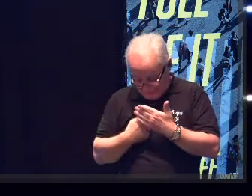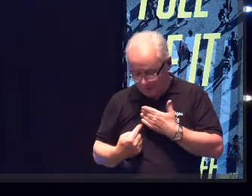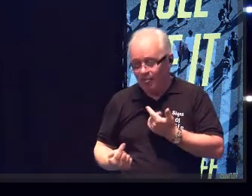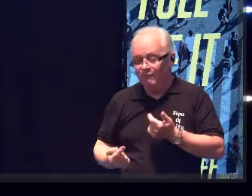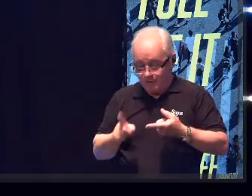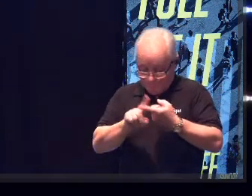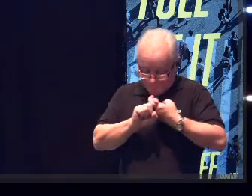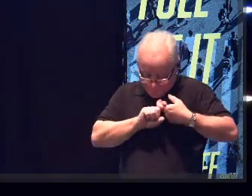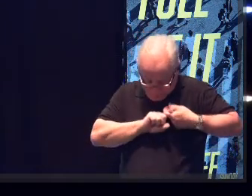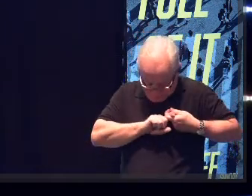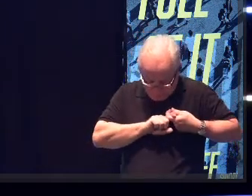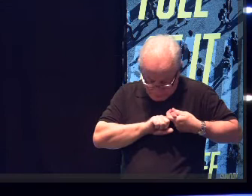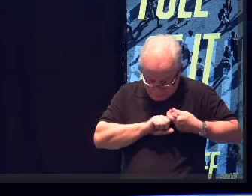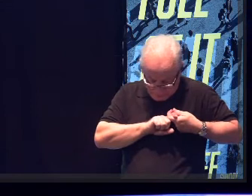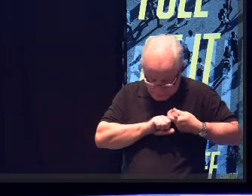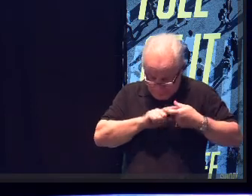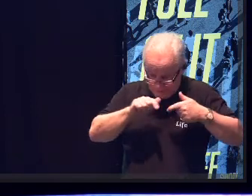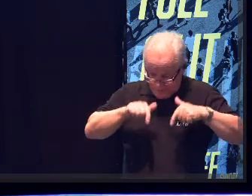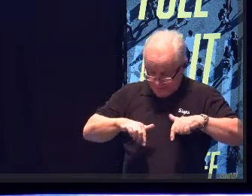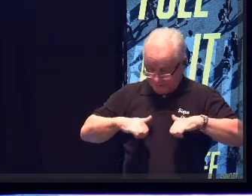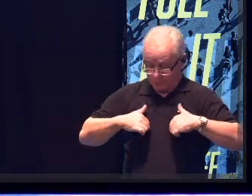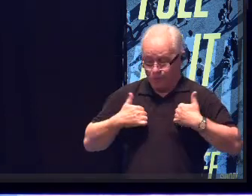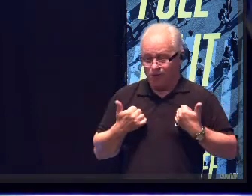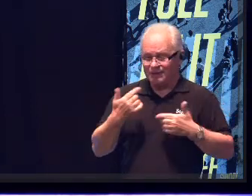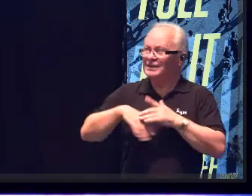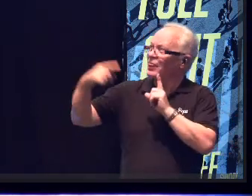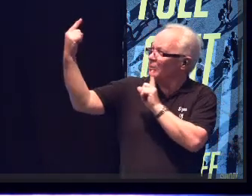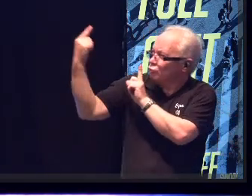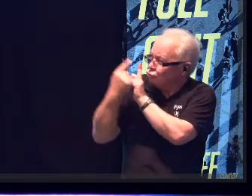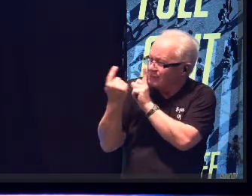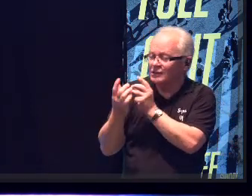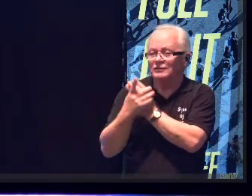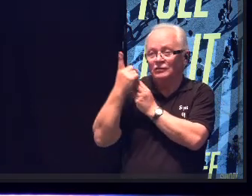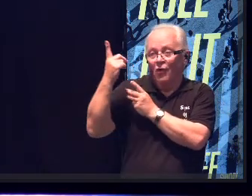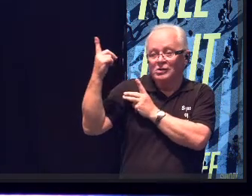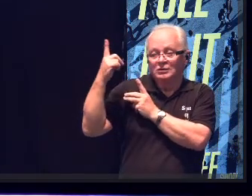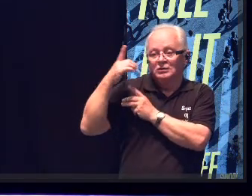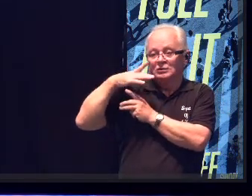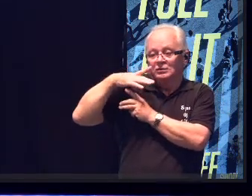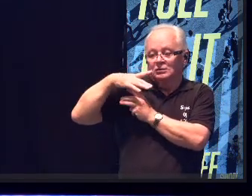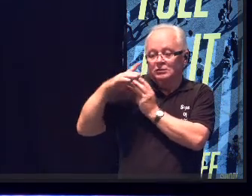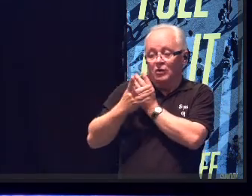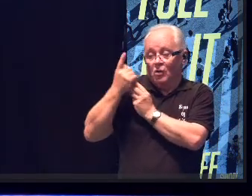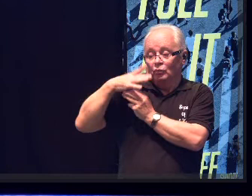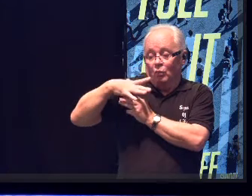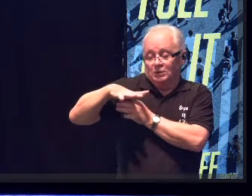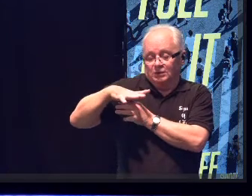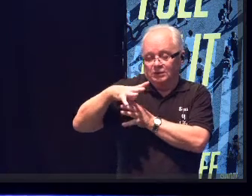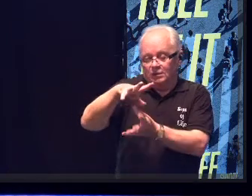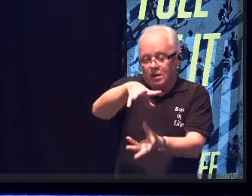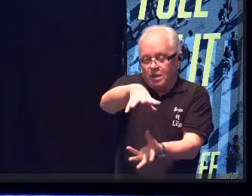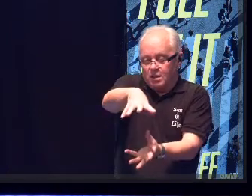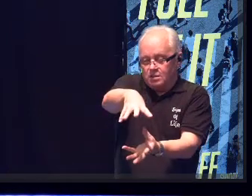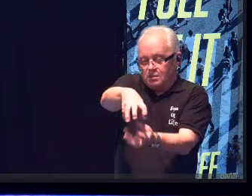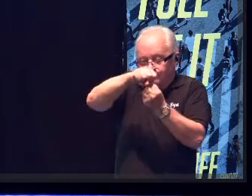Come on, this morning in the presence of God, he wants to lift that off you this morning. Yeah. He wants you to